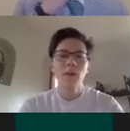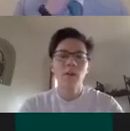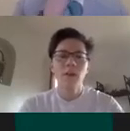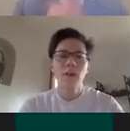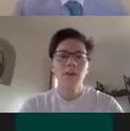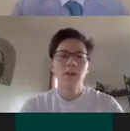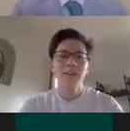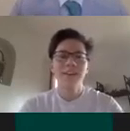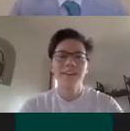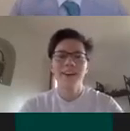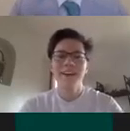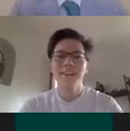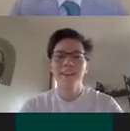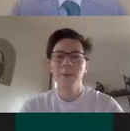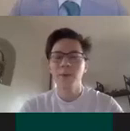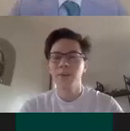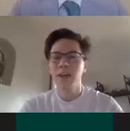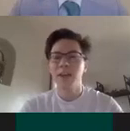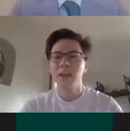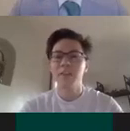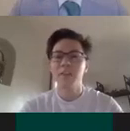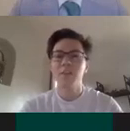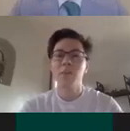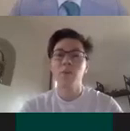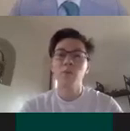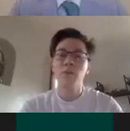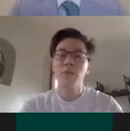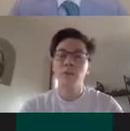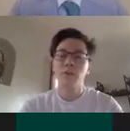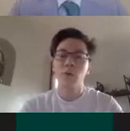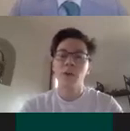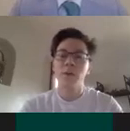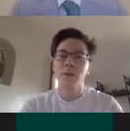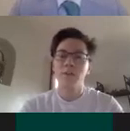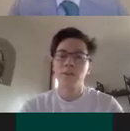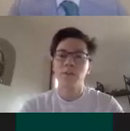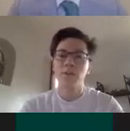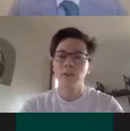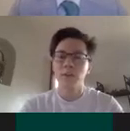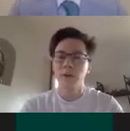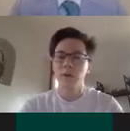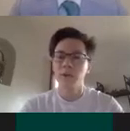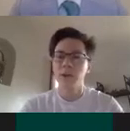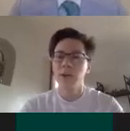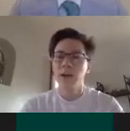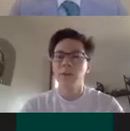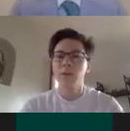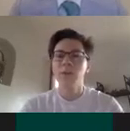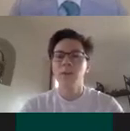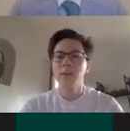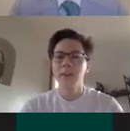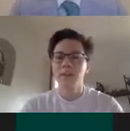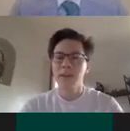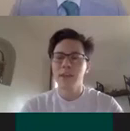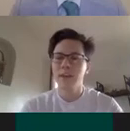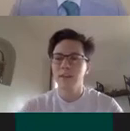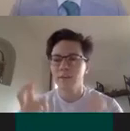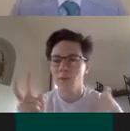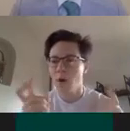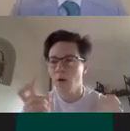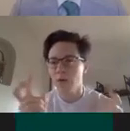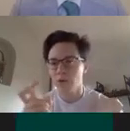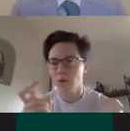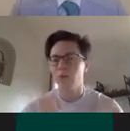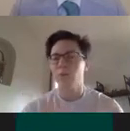So under their proposed guidelines, they remove the requirement of the 2-letter approach, as well as eliminate the vagueness